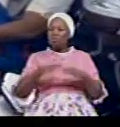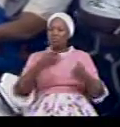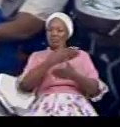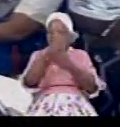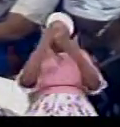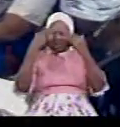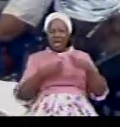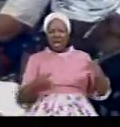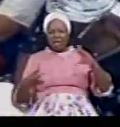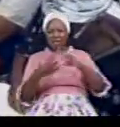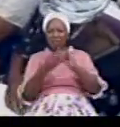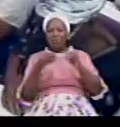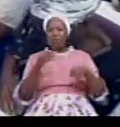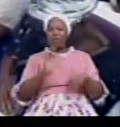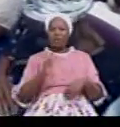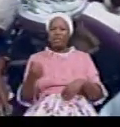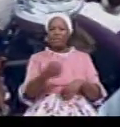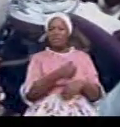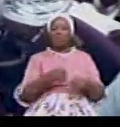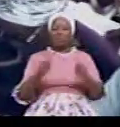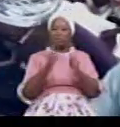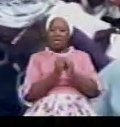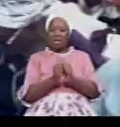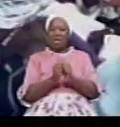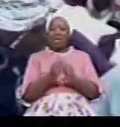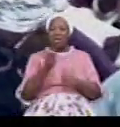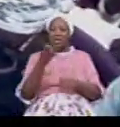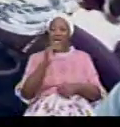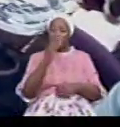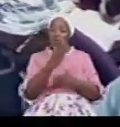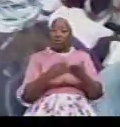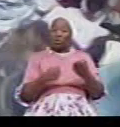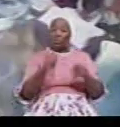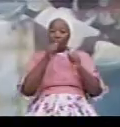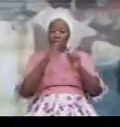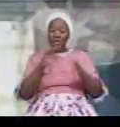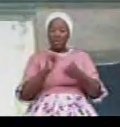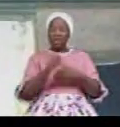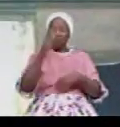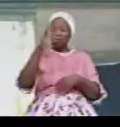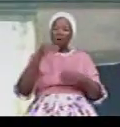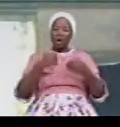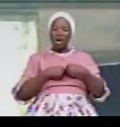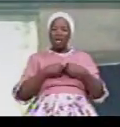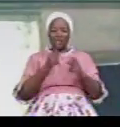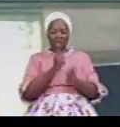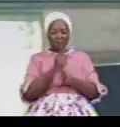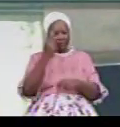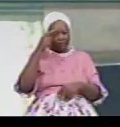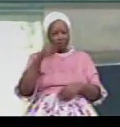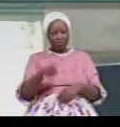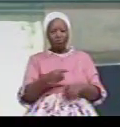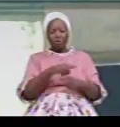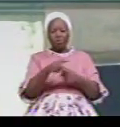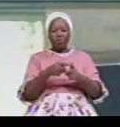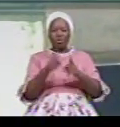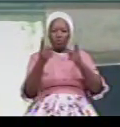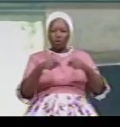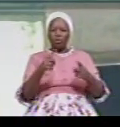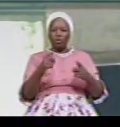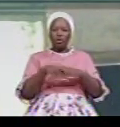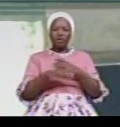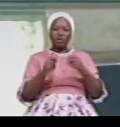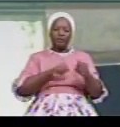There are some blessings God has reserved for you when you come into the fellowship of